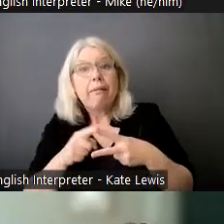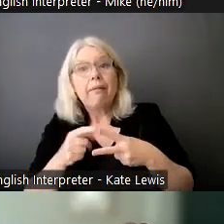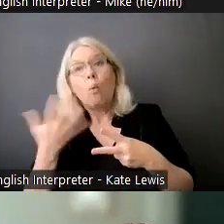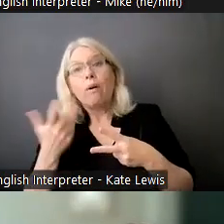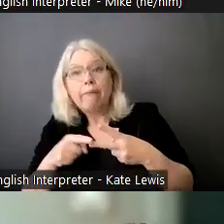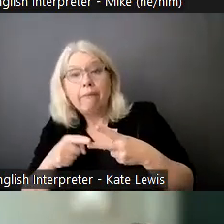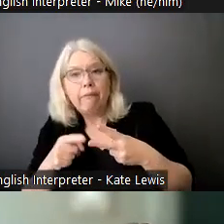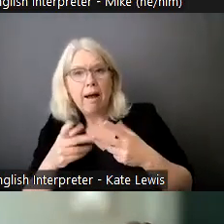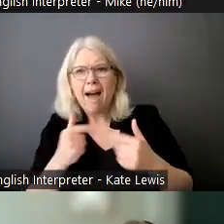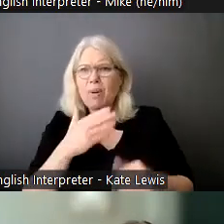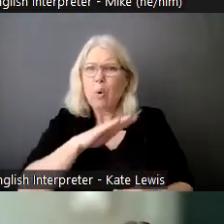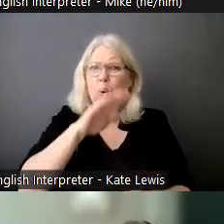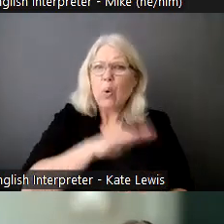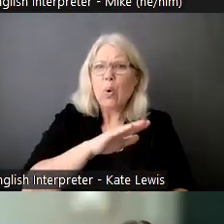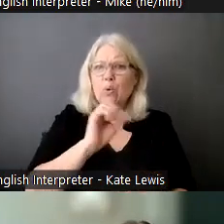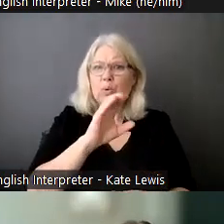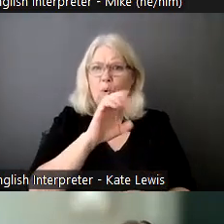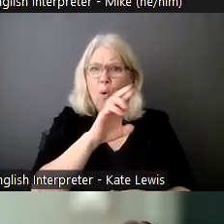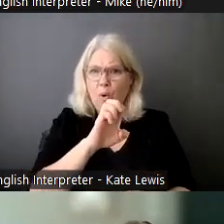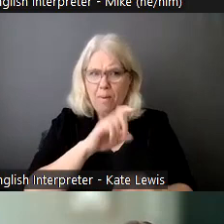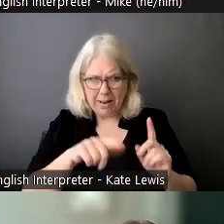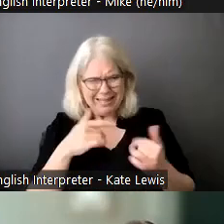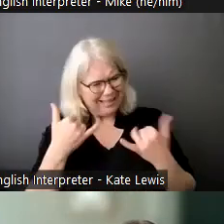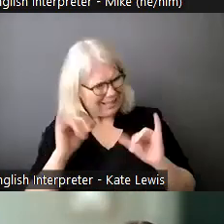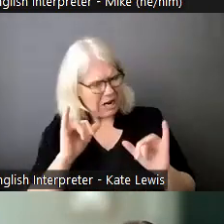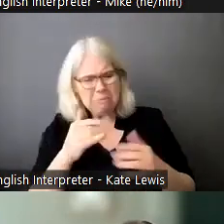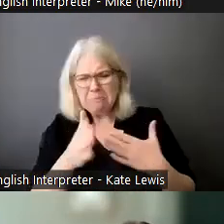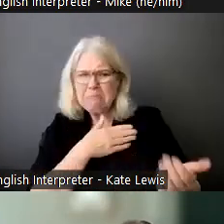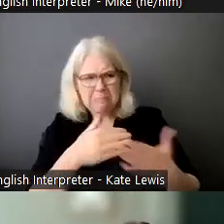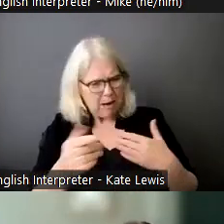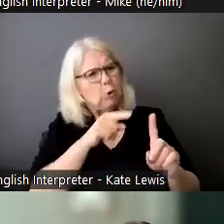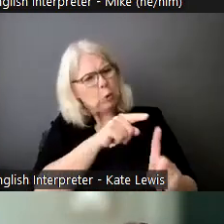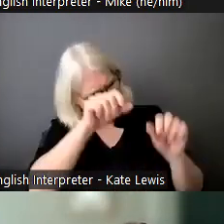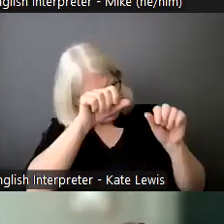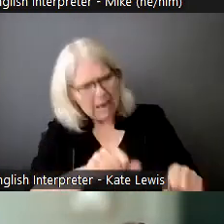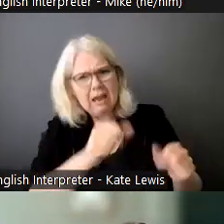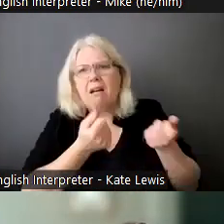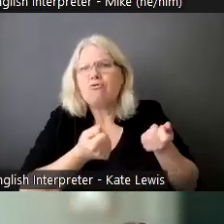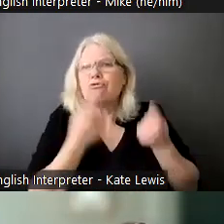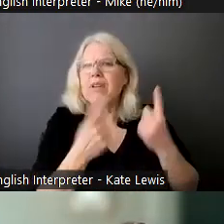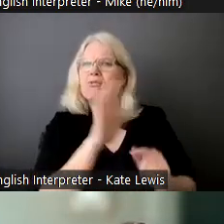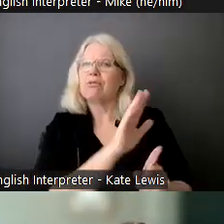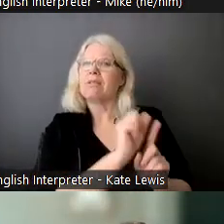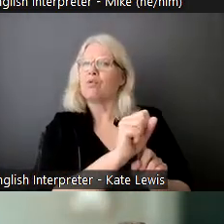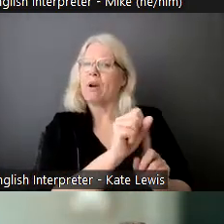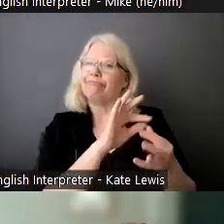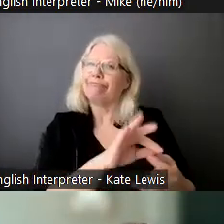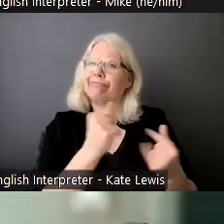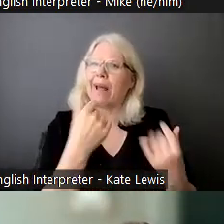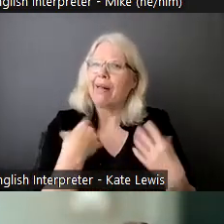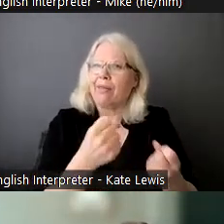MOCA, and they might still be able to understand the situation that you are talking to them about. So there's